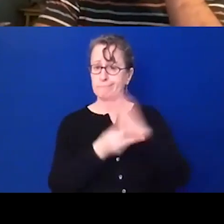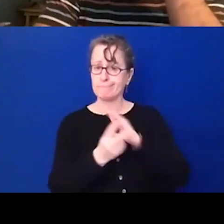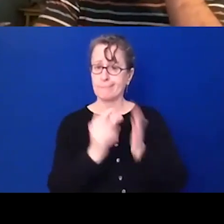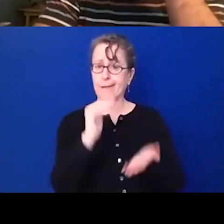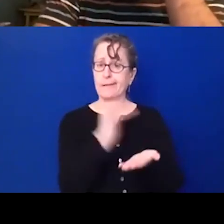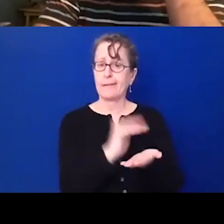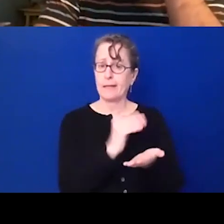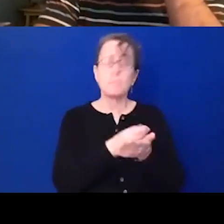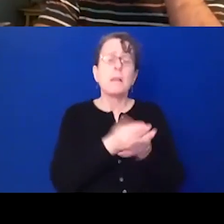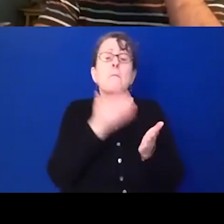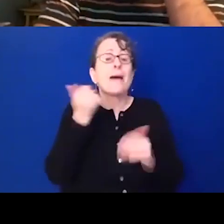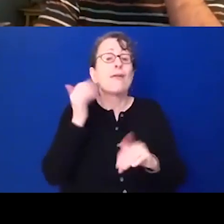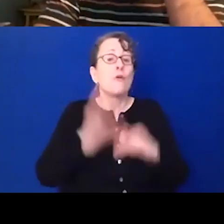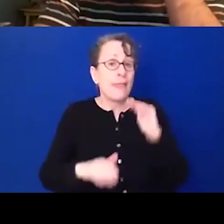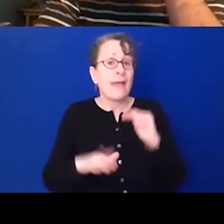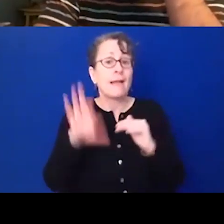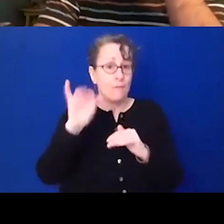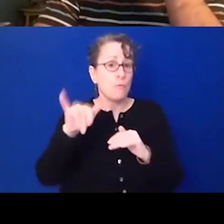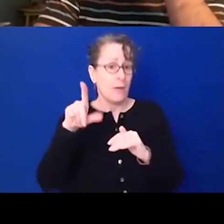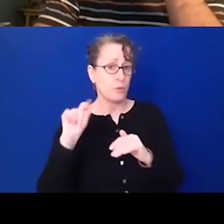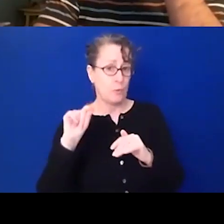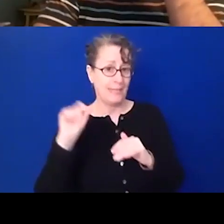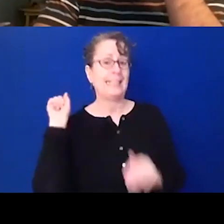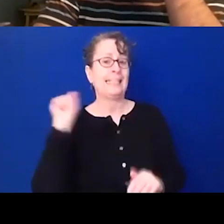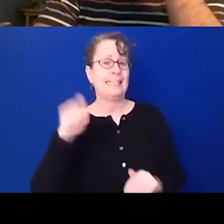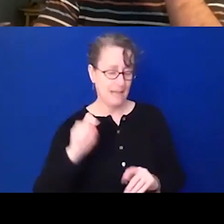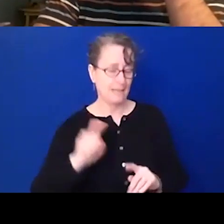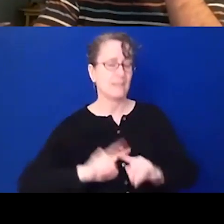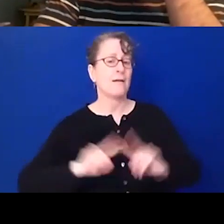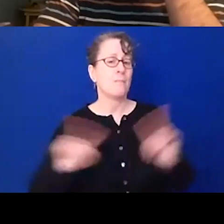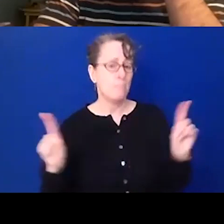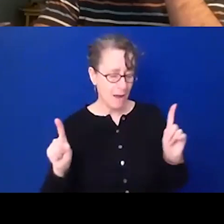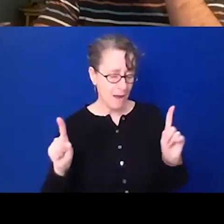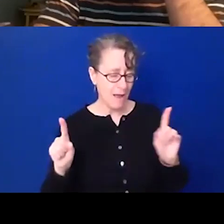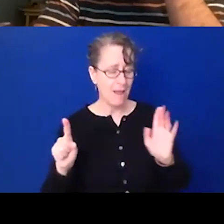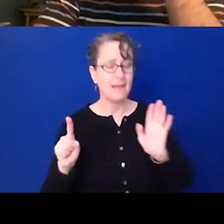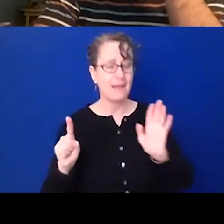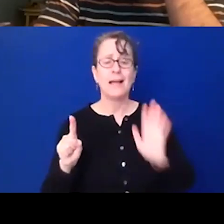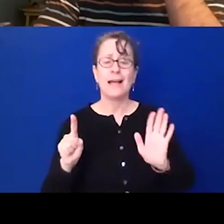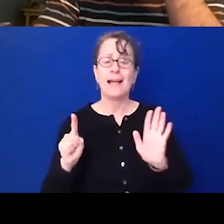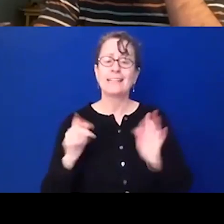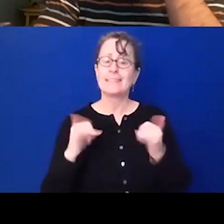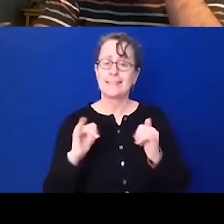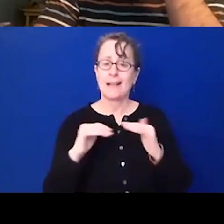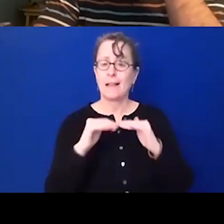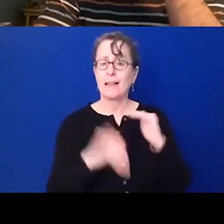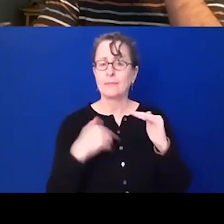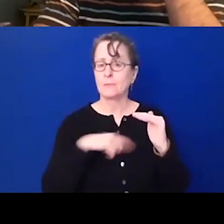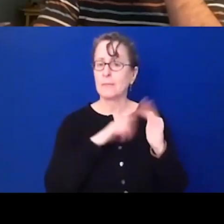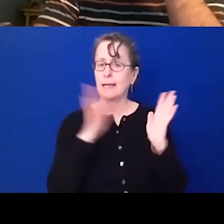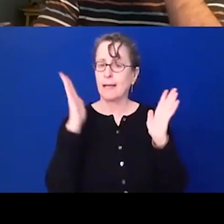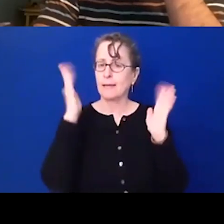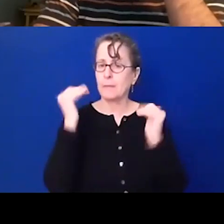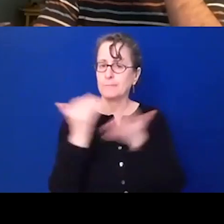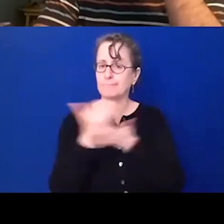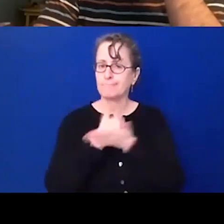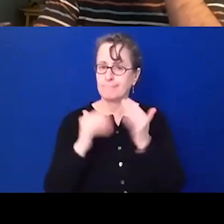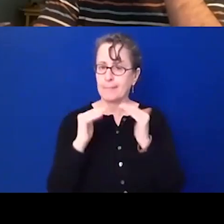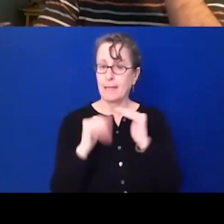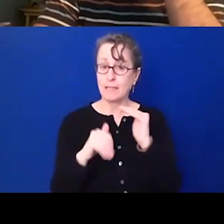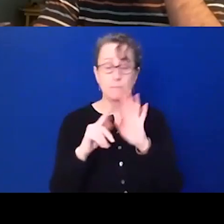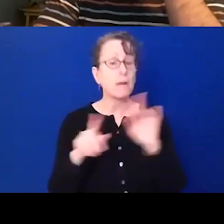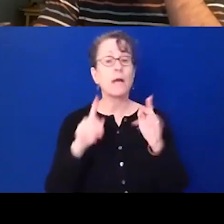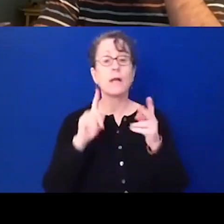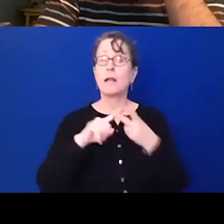bottom year of FY 20. And that's what we did, and that's what we explained. As we looked further at parking fines, what we